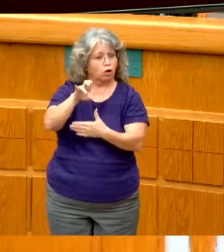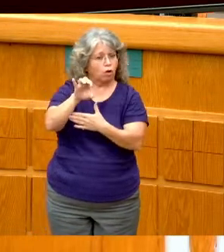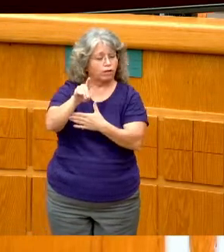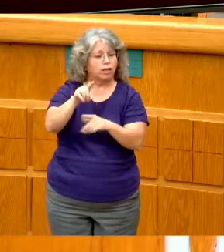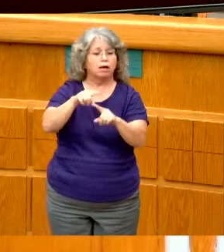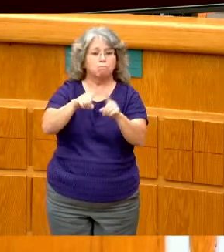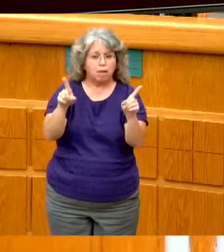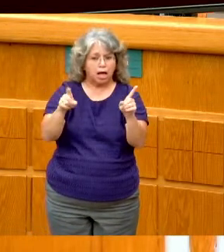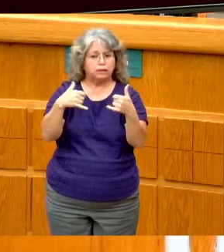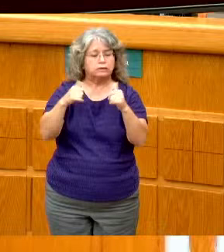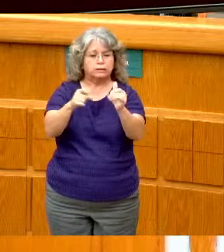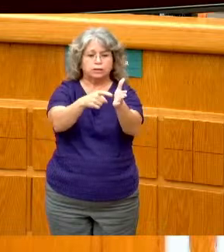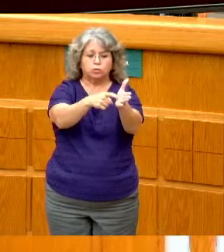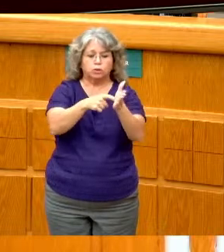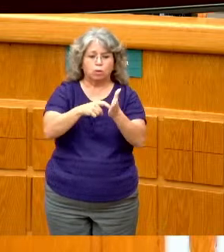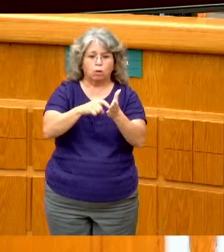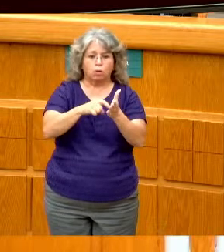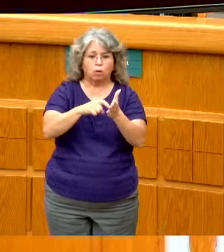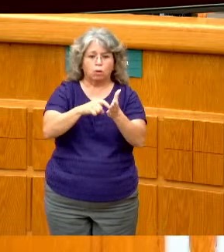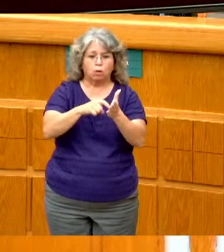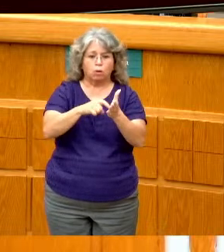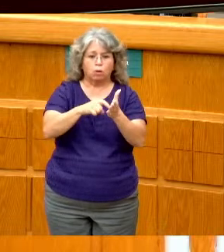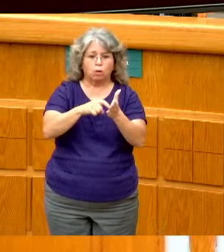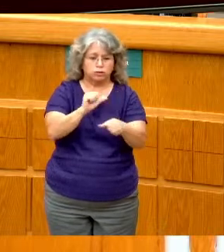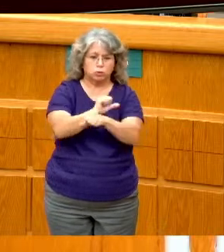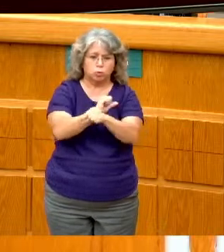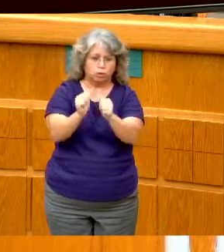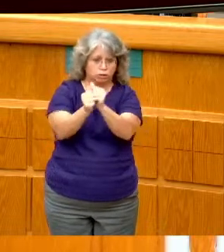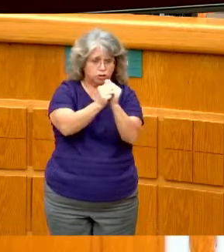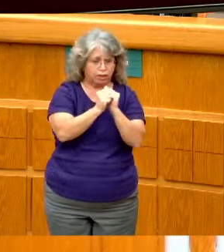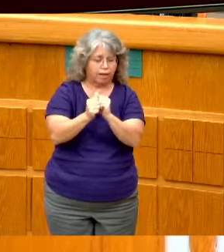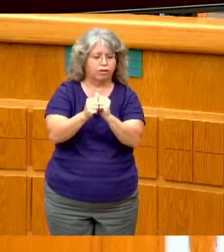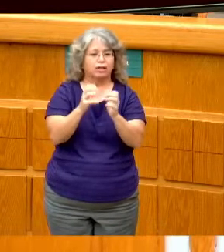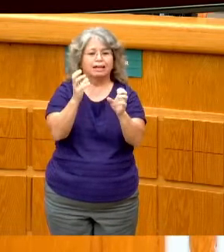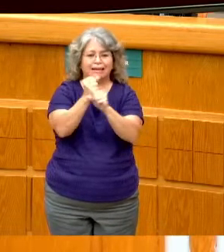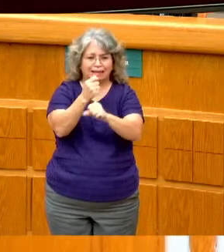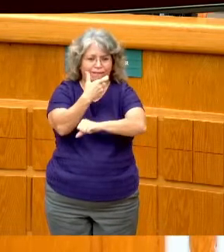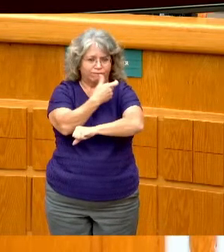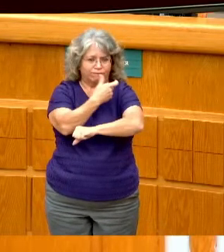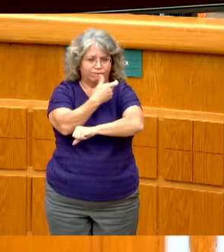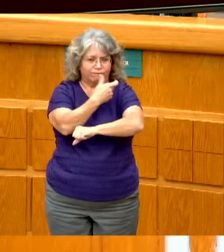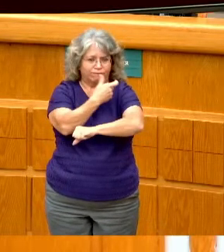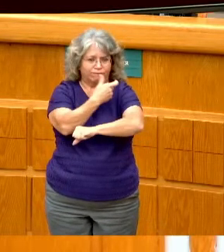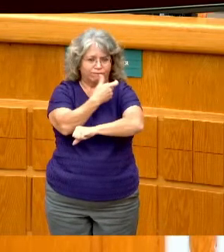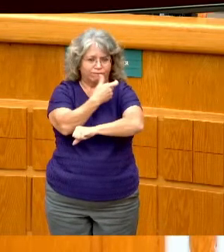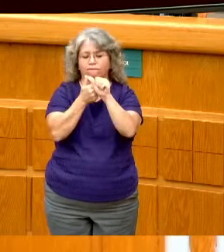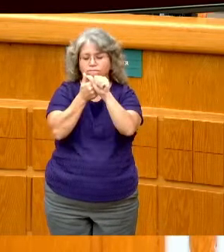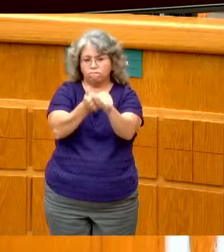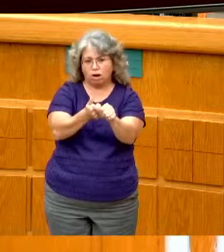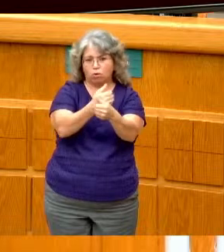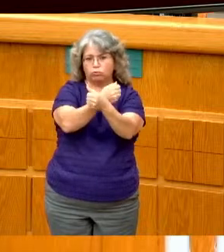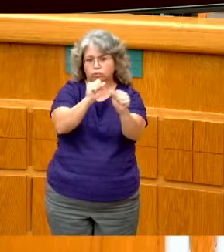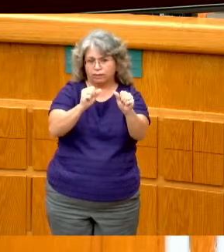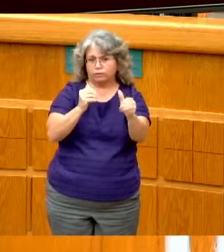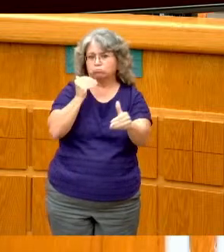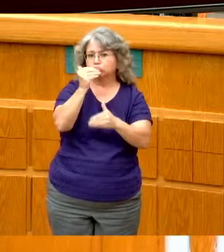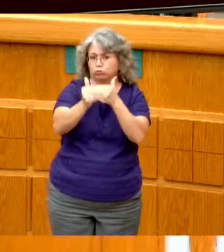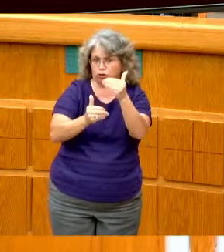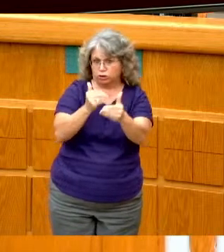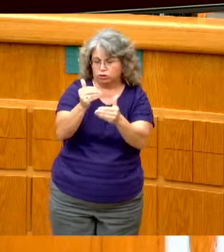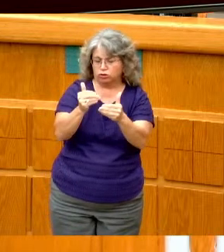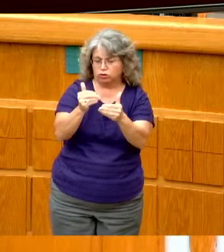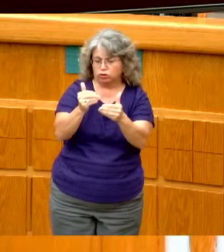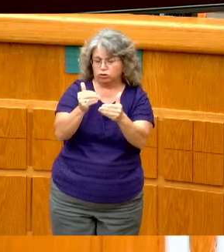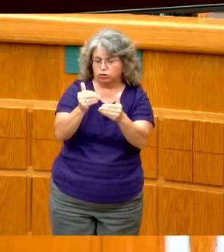together by being vaccinated and following, of course, COVID-19 health protocols to continue to see these